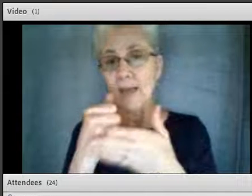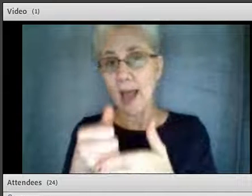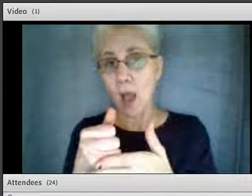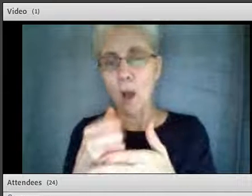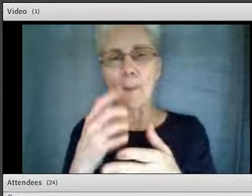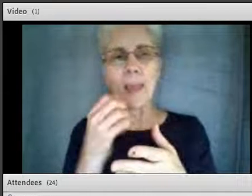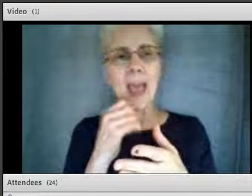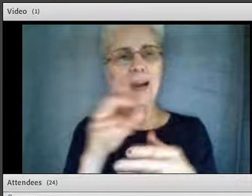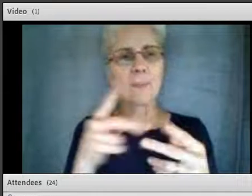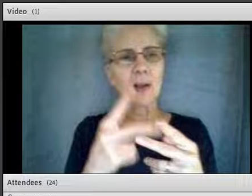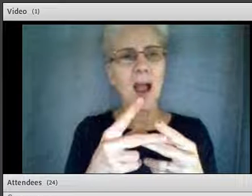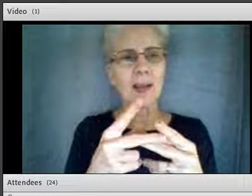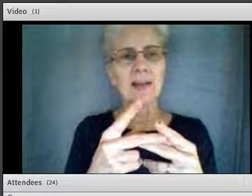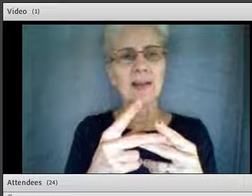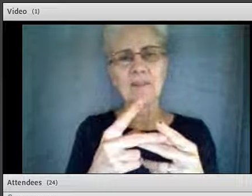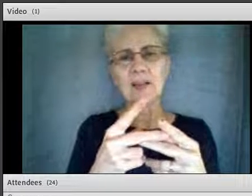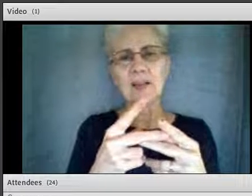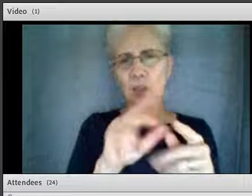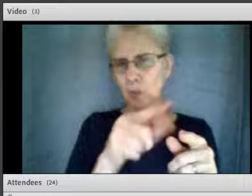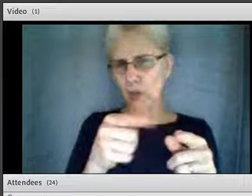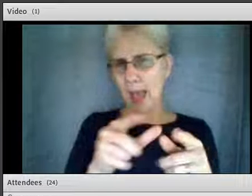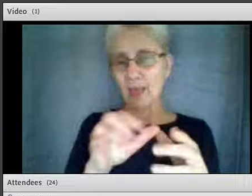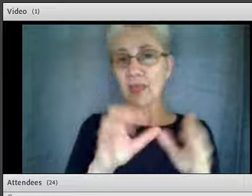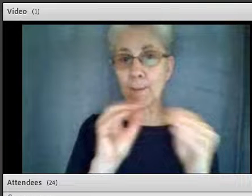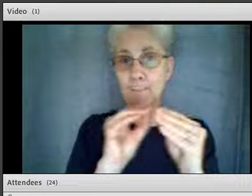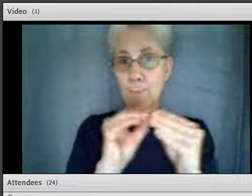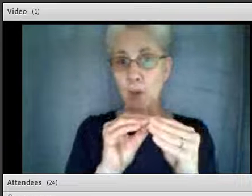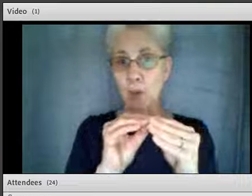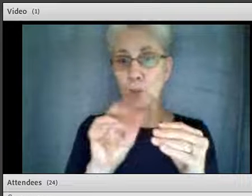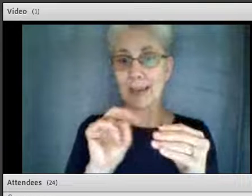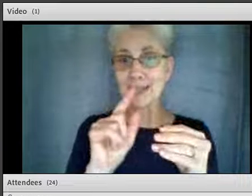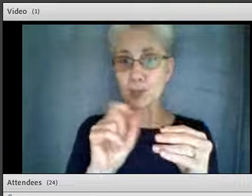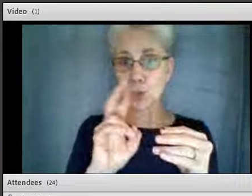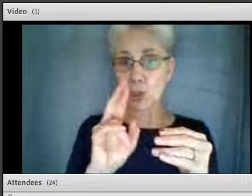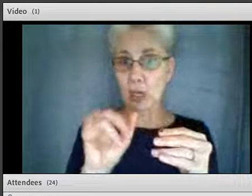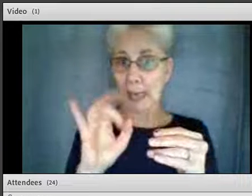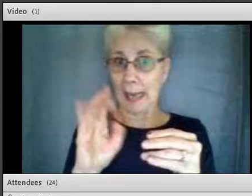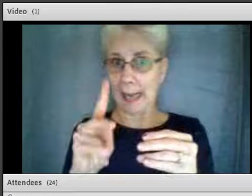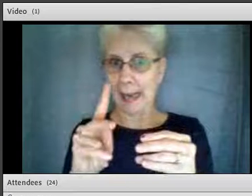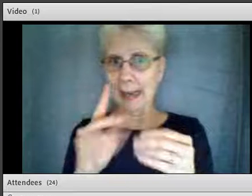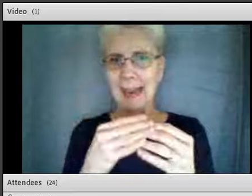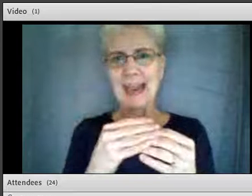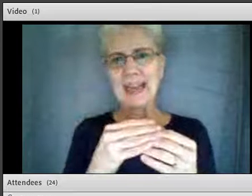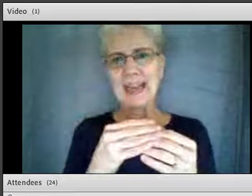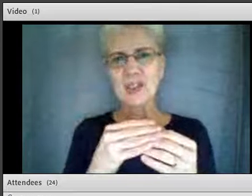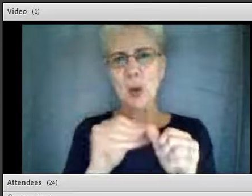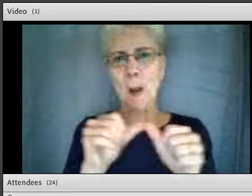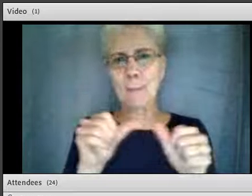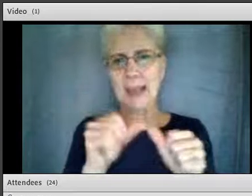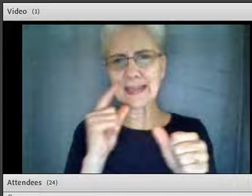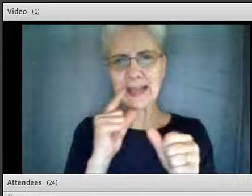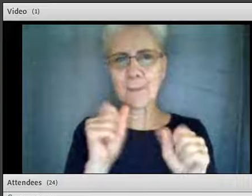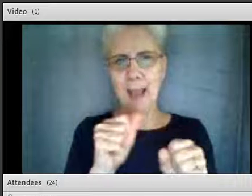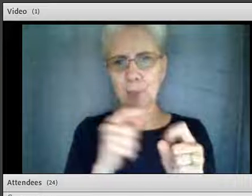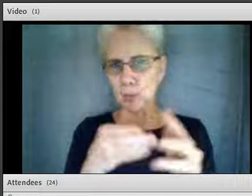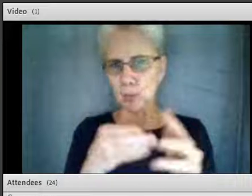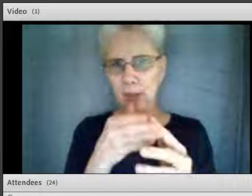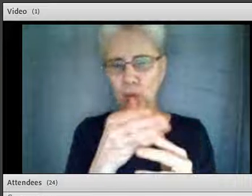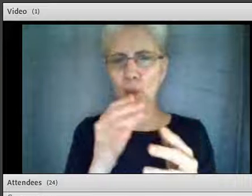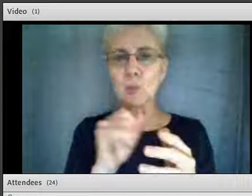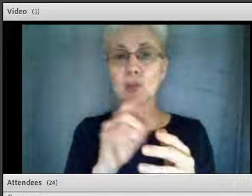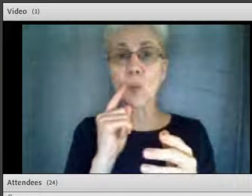The more you interlink, the easier your site can be to navigate, because one of the things you can discover with menus and stuff